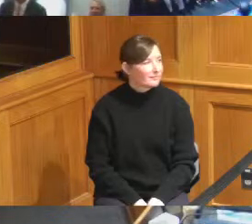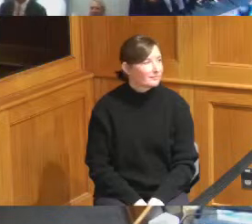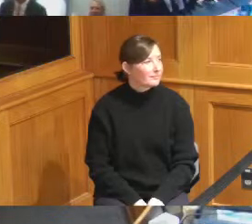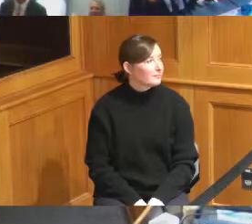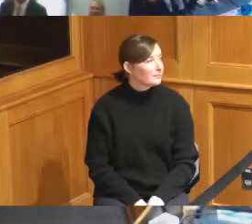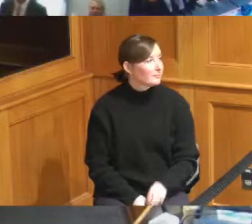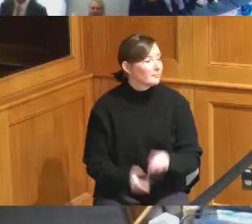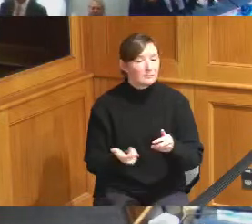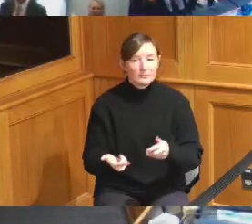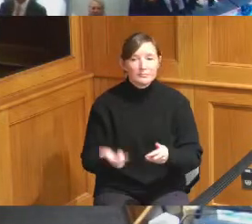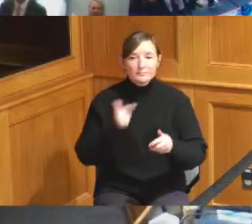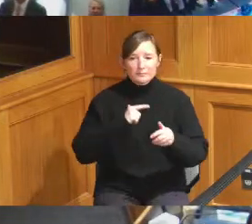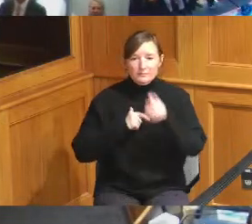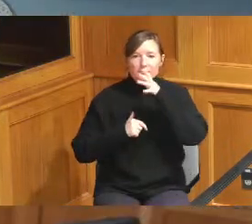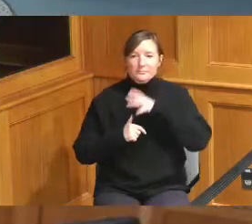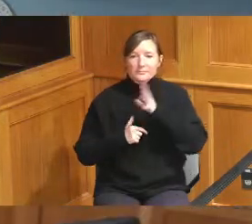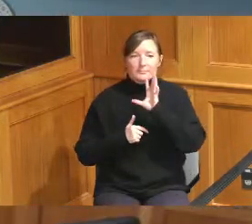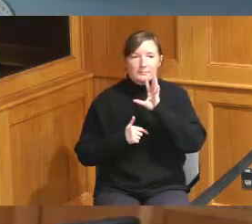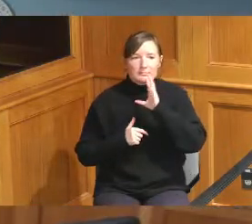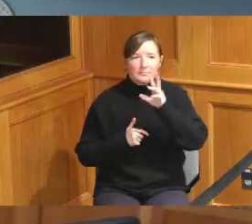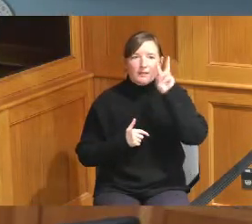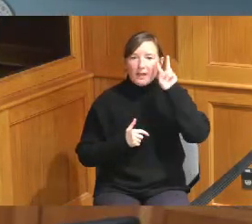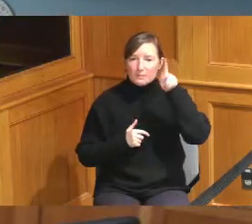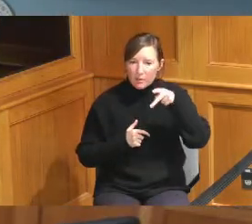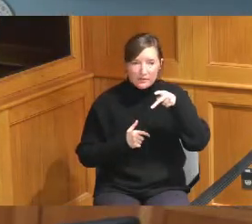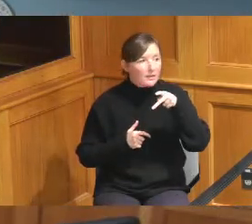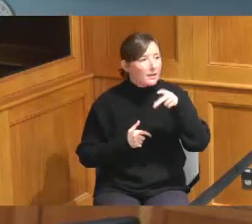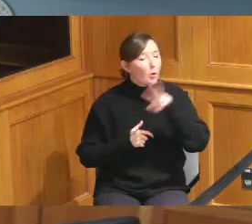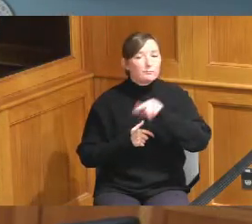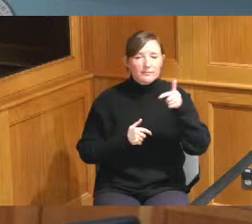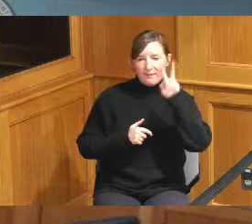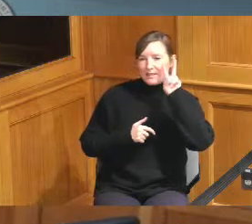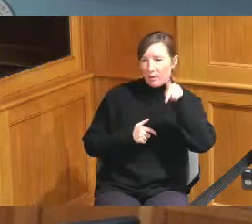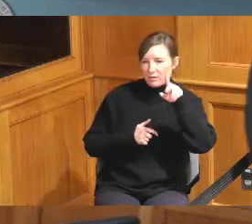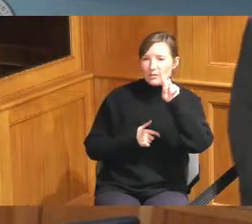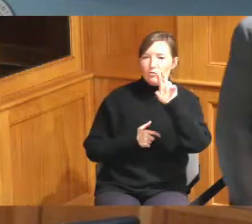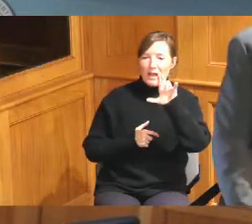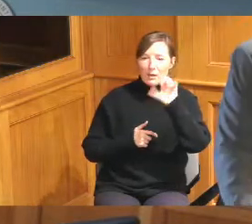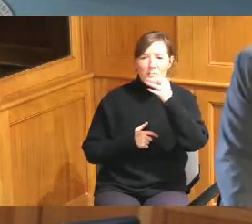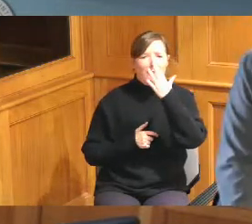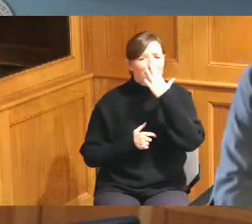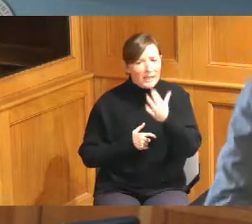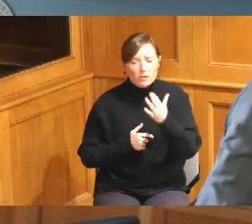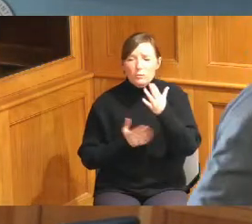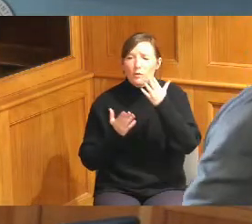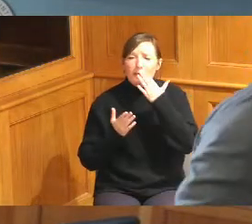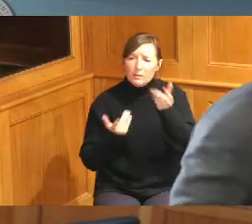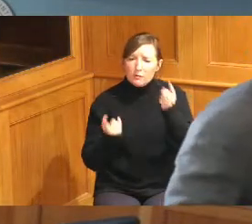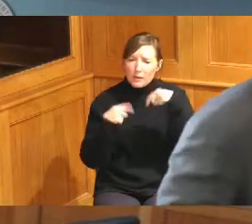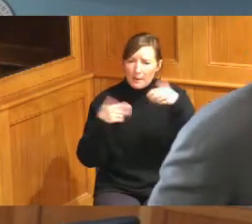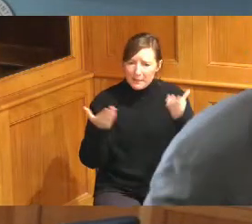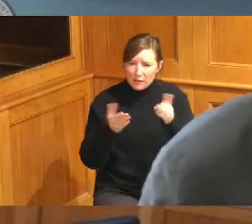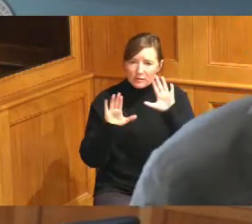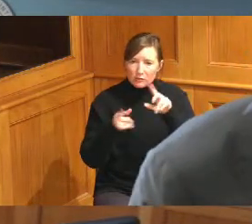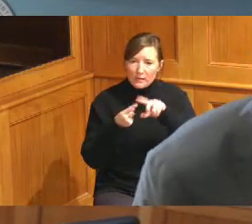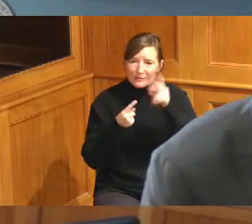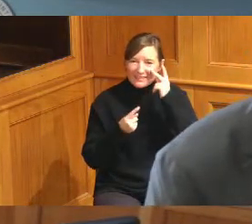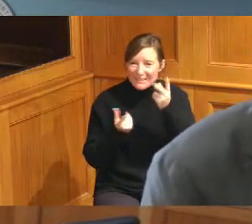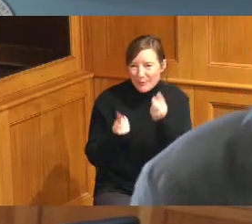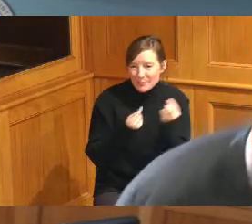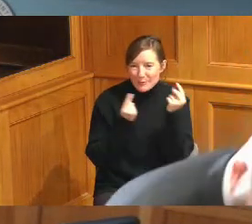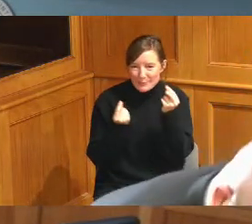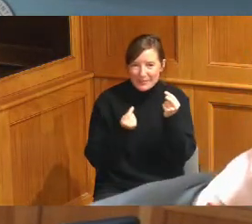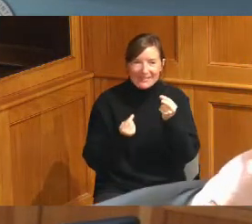And Vice President Driehaus. Thank you for being here. It's great to see you, and thanks for what you're doing in our community. Commissioner